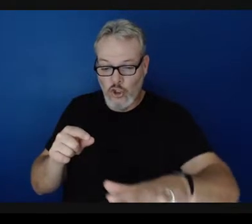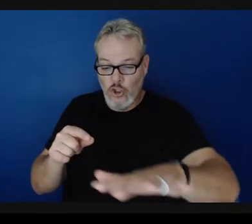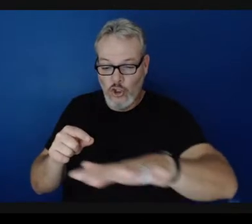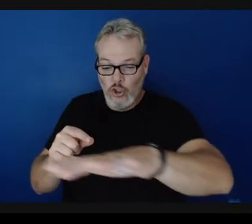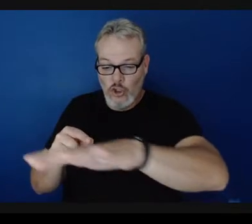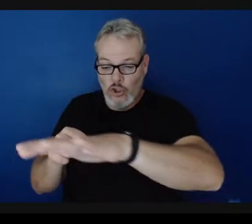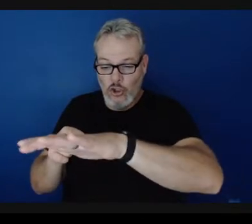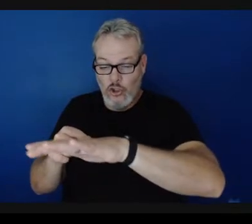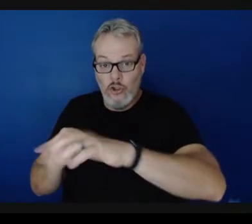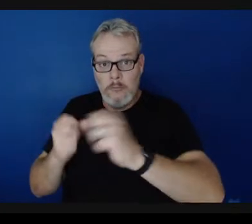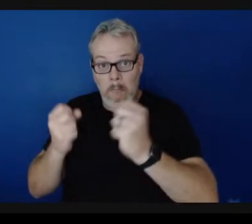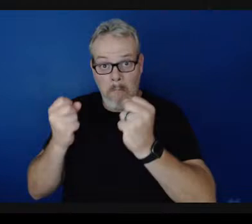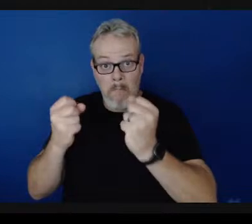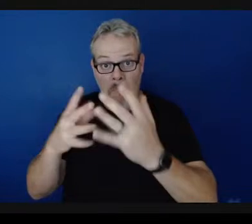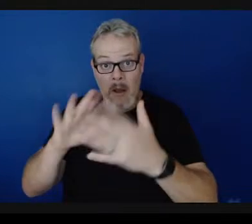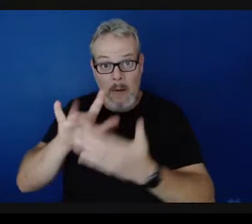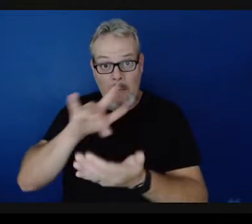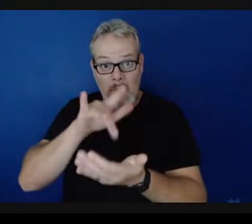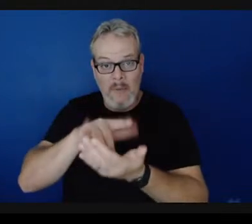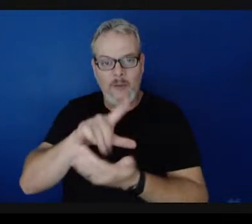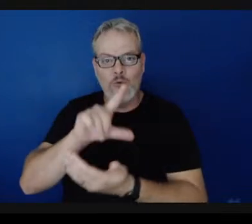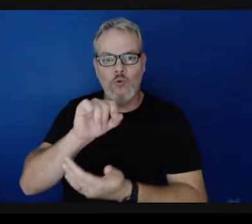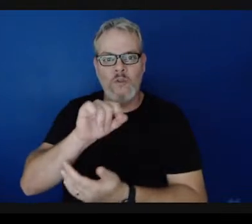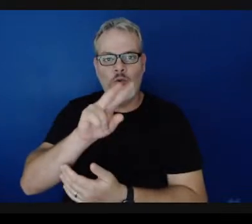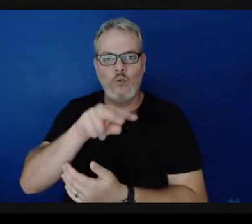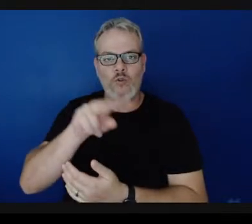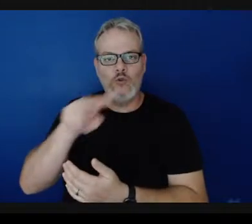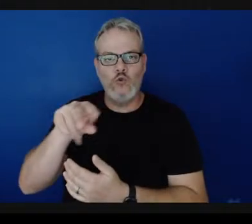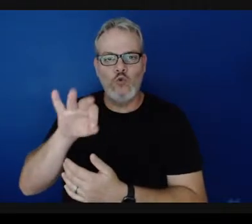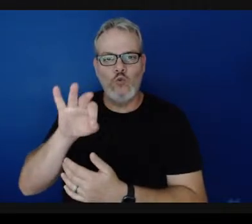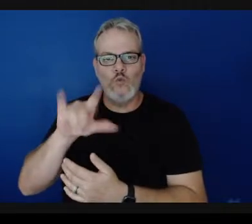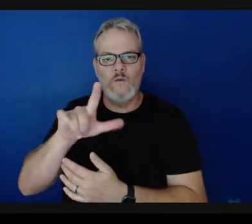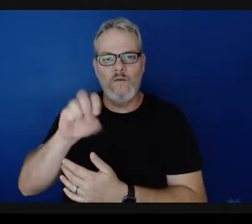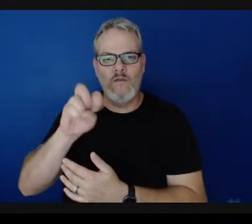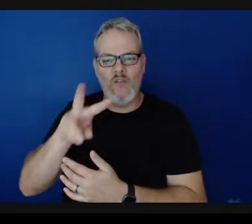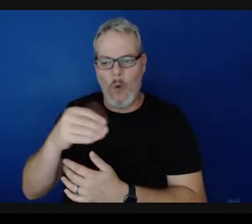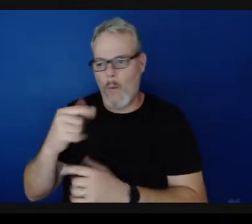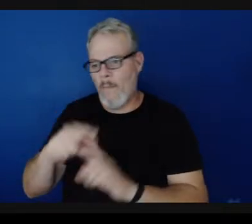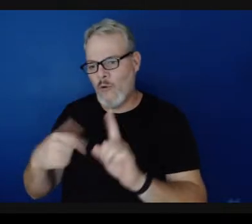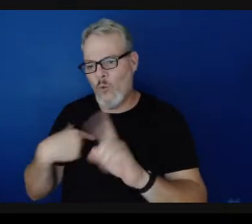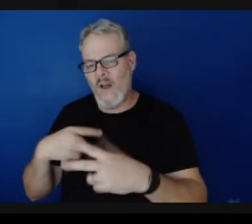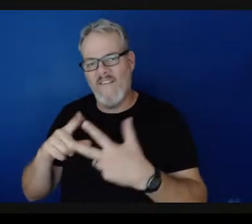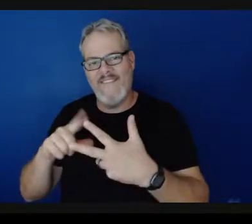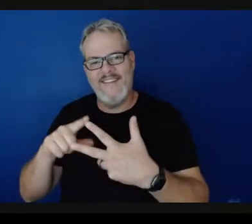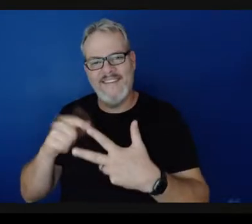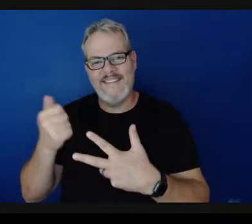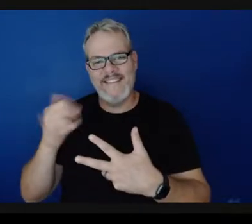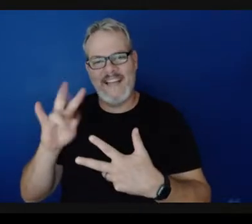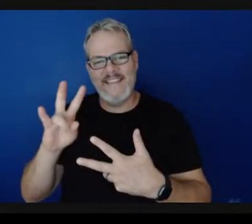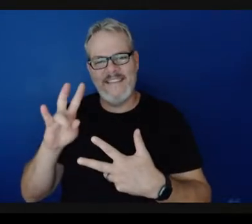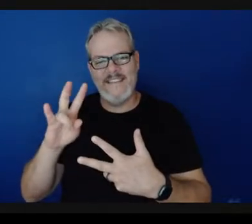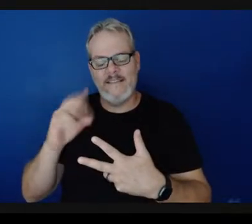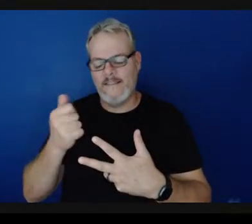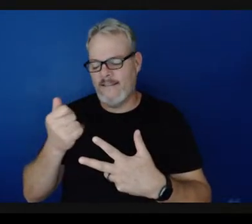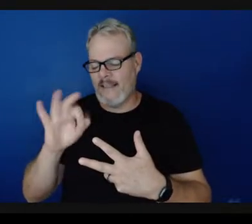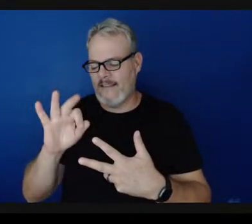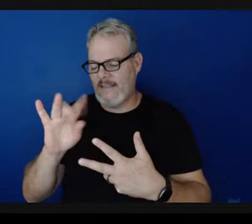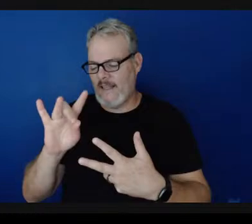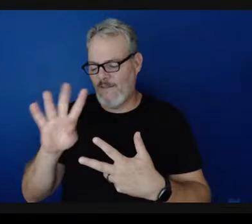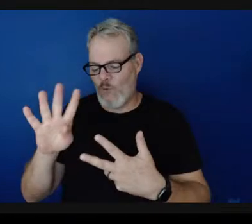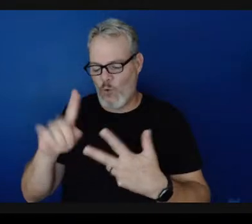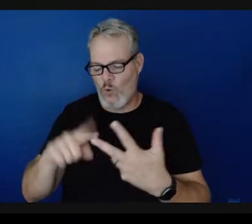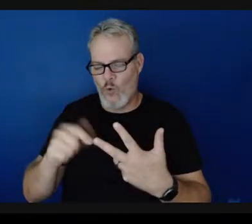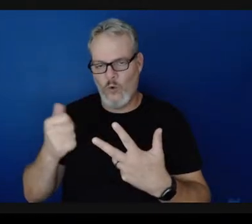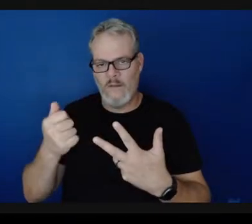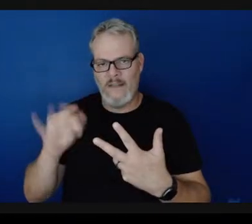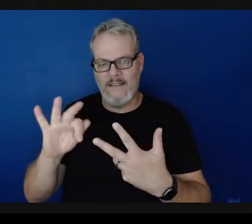the 2022 flow, but you also have some remnants of 84 and 75 and further back 1950, all of that, 49 back